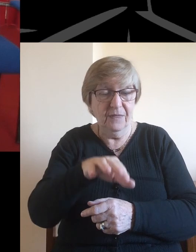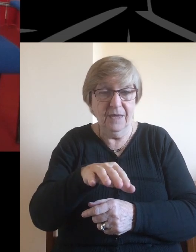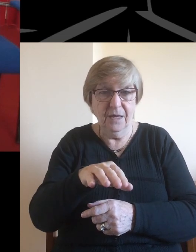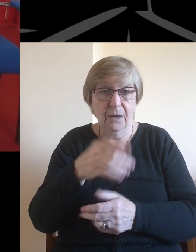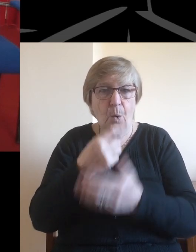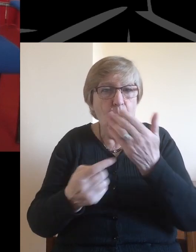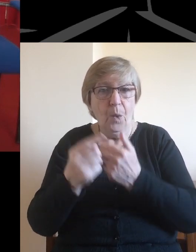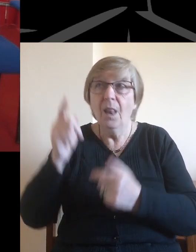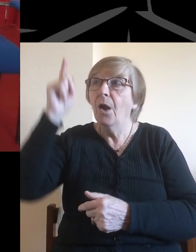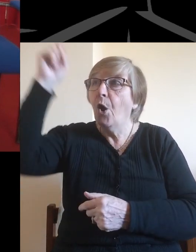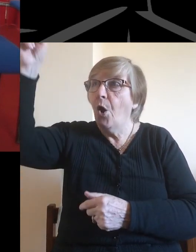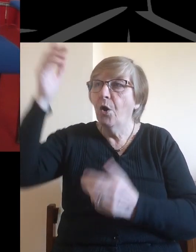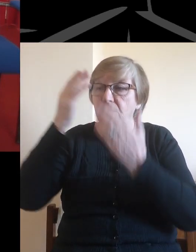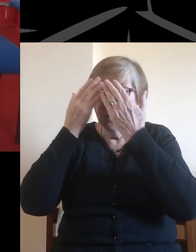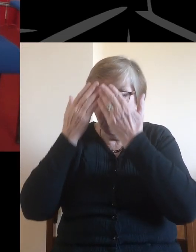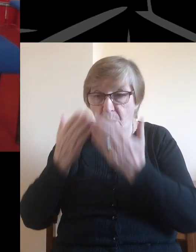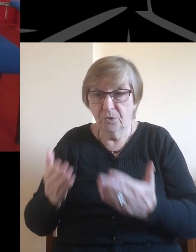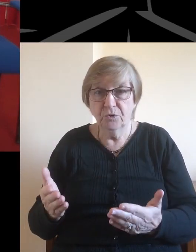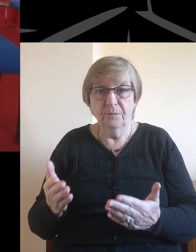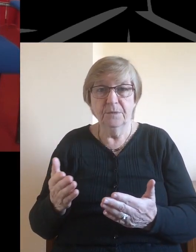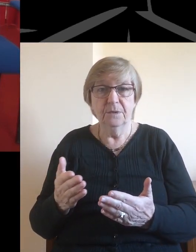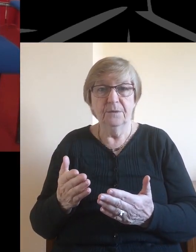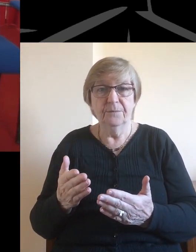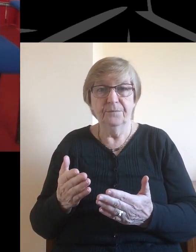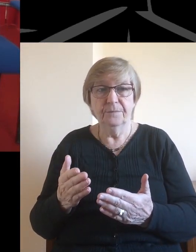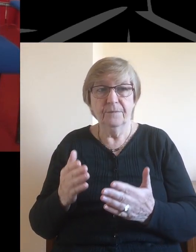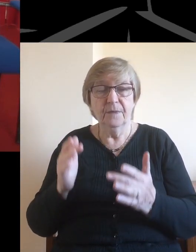worshipped. And Jesus